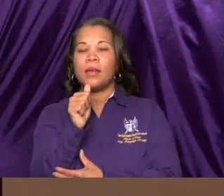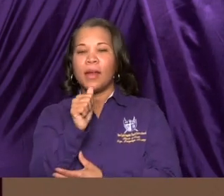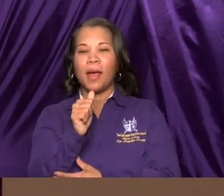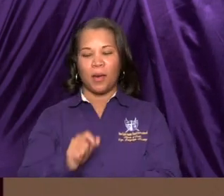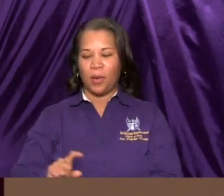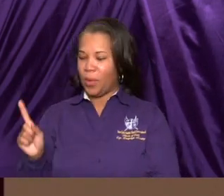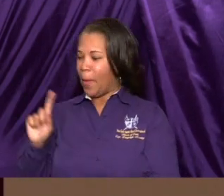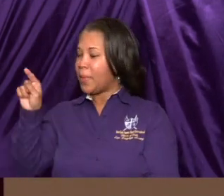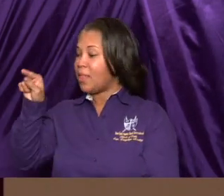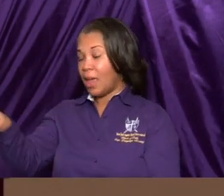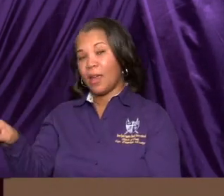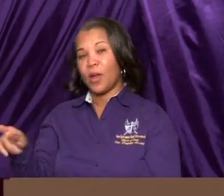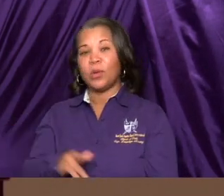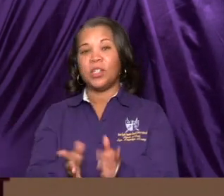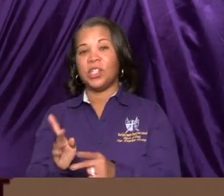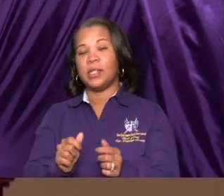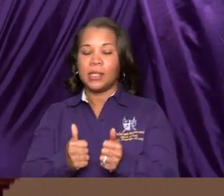by.